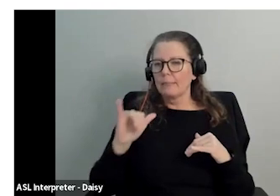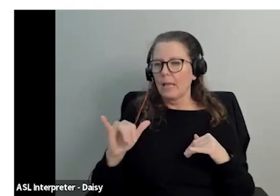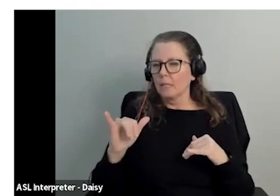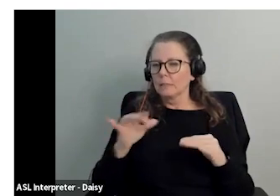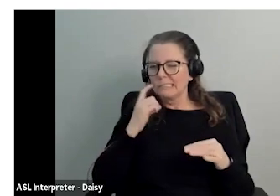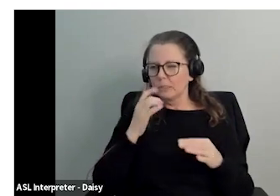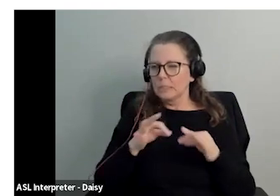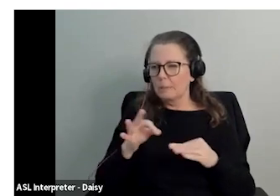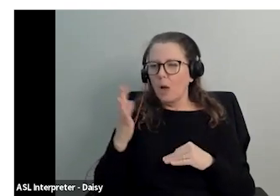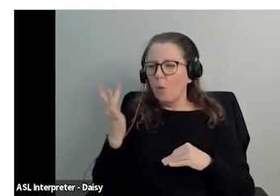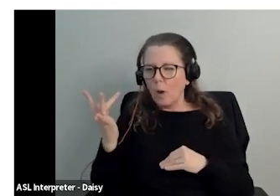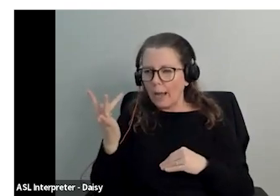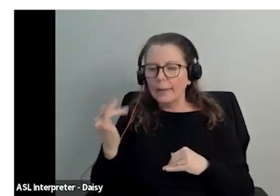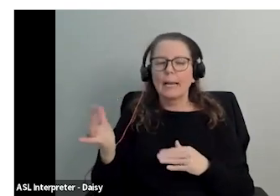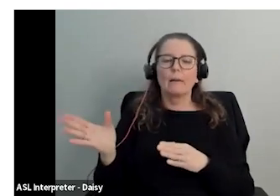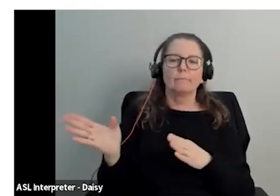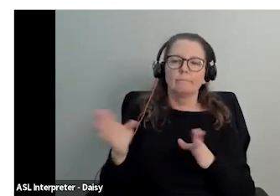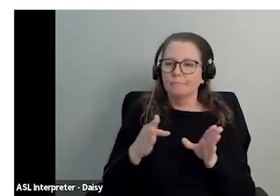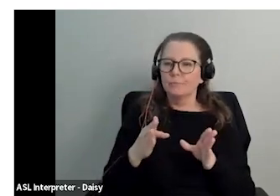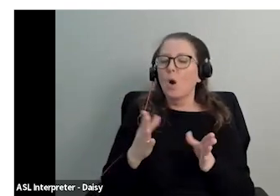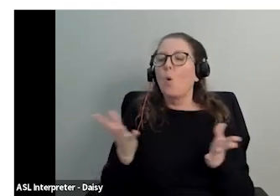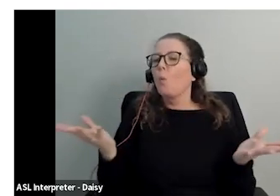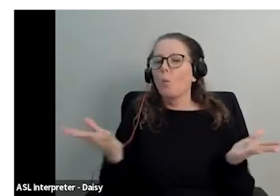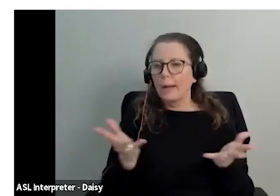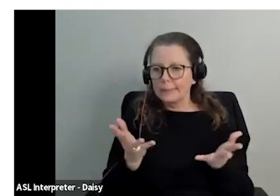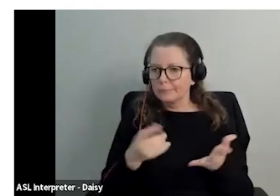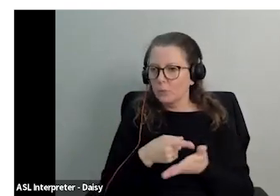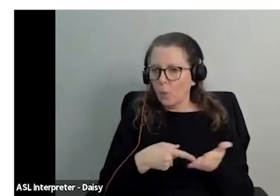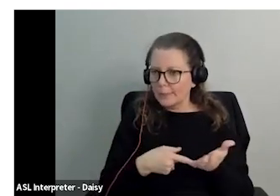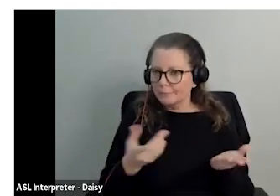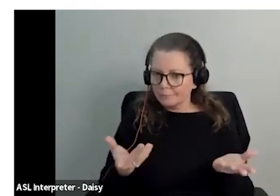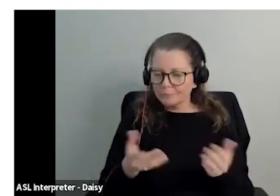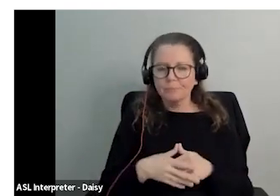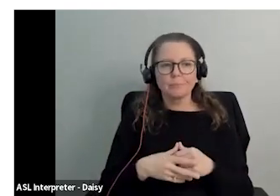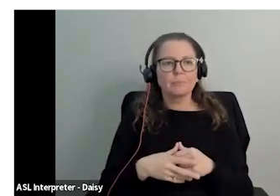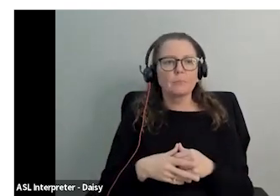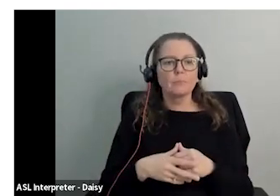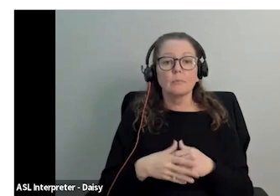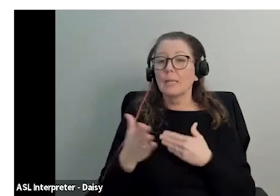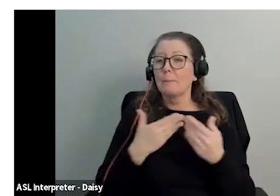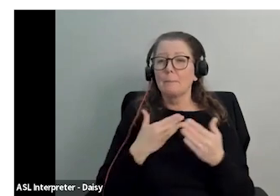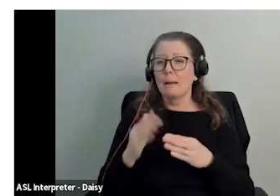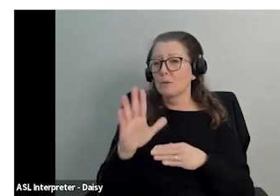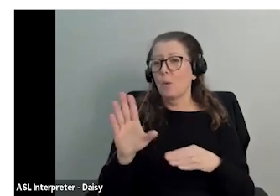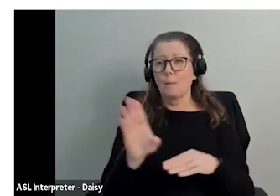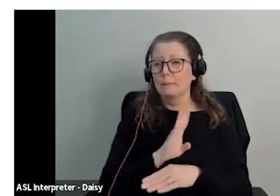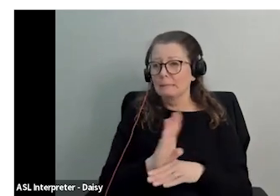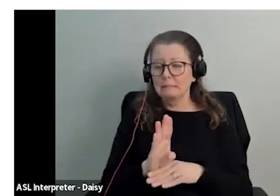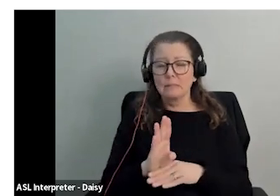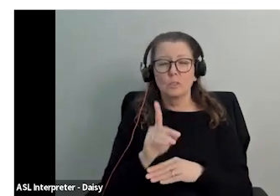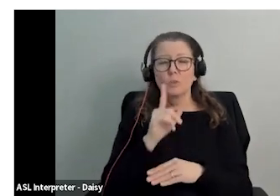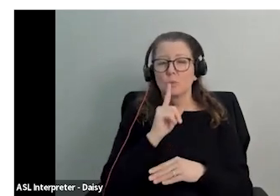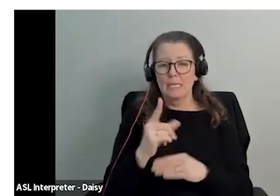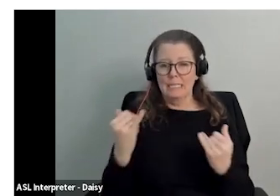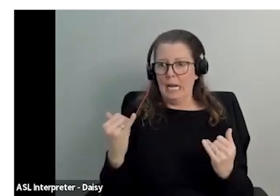why. We're going to now move to the what. What are we actually talking about? And so whatever industry you happen to be in, we're very much